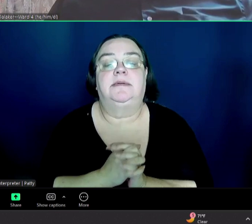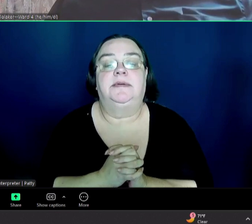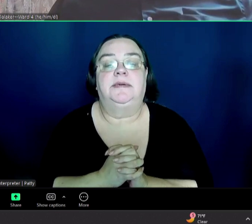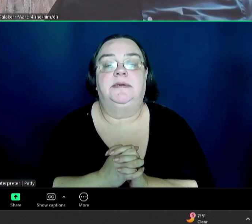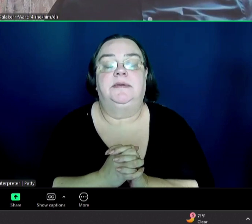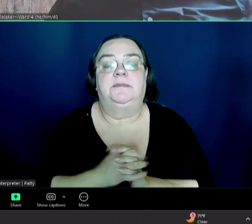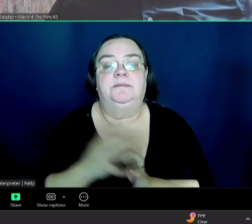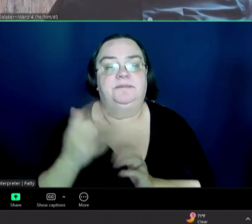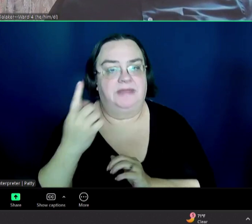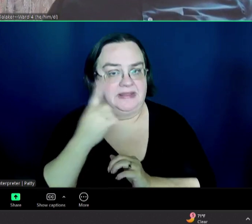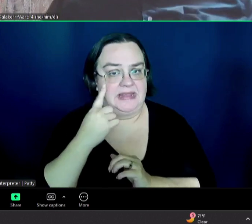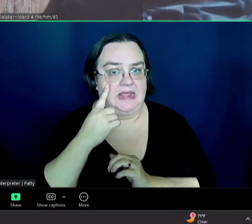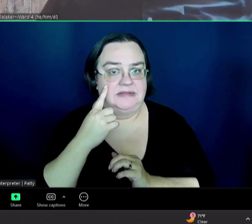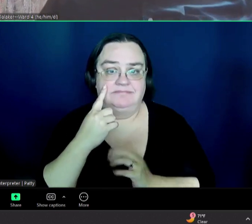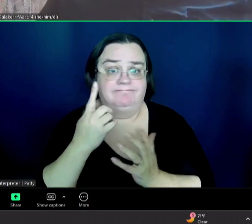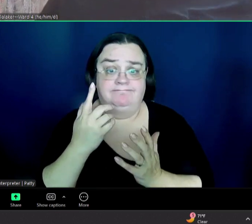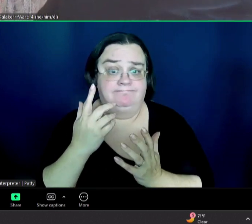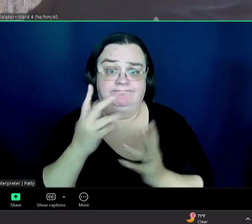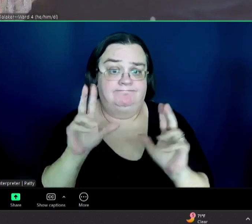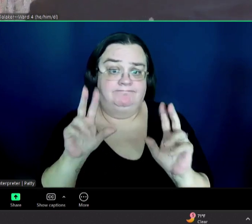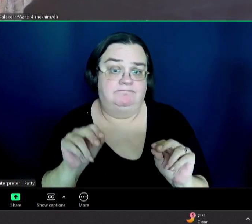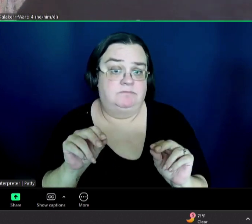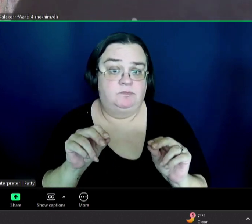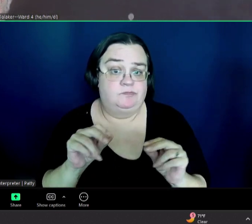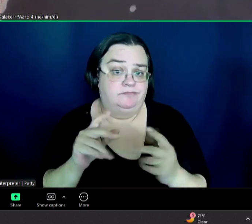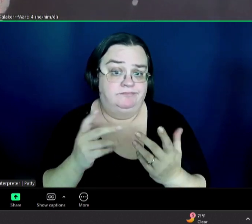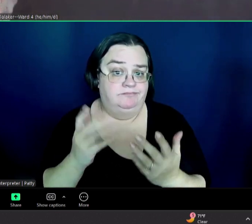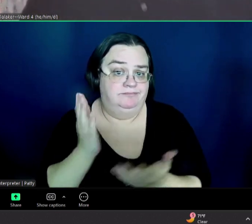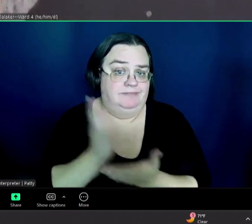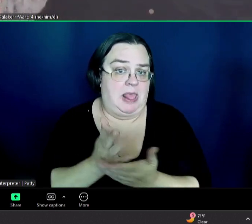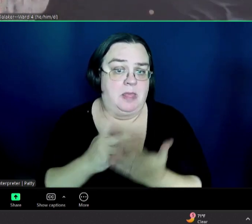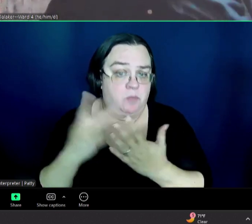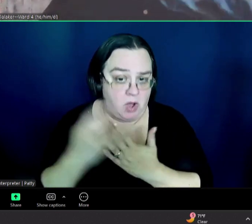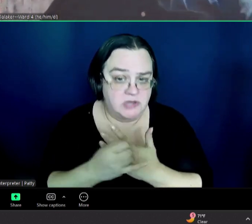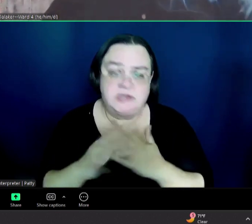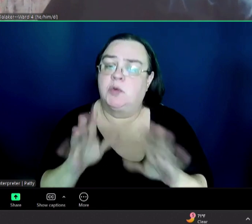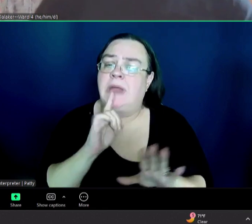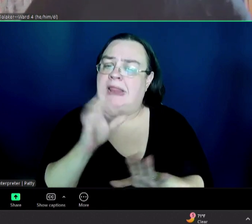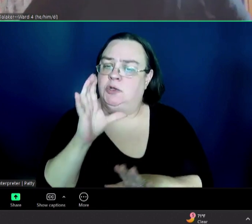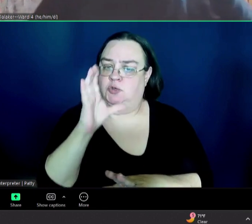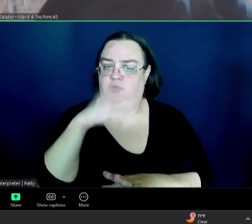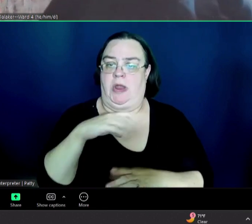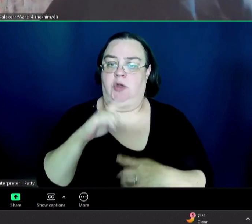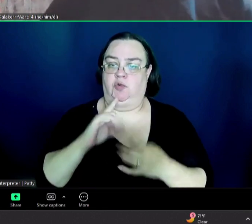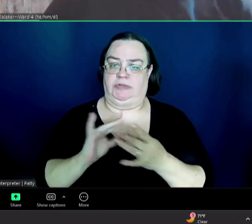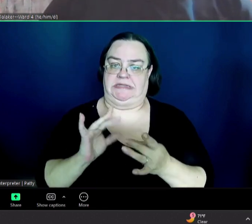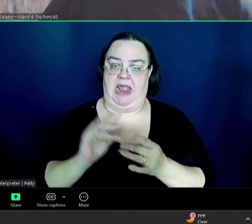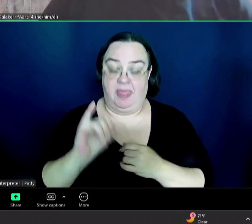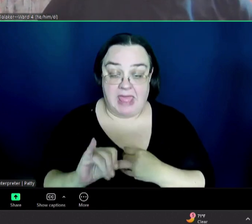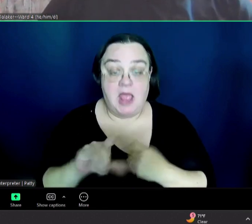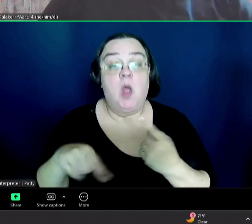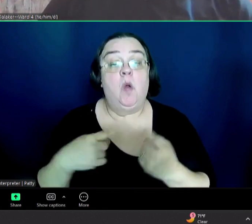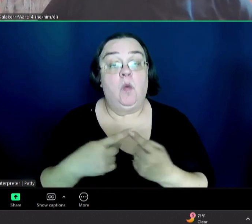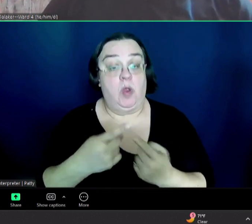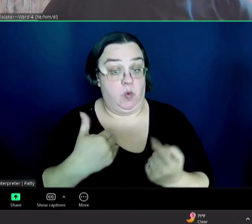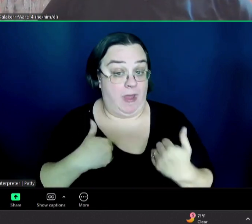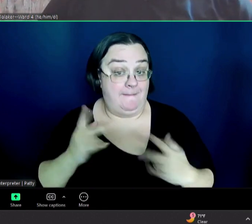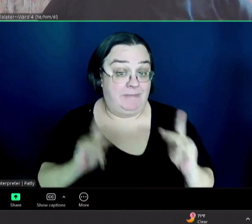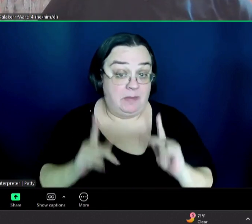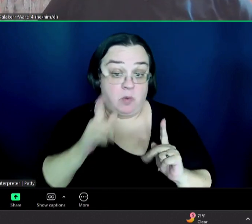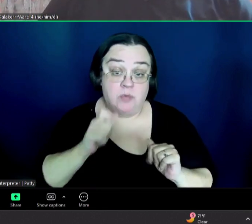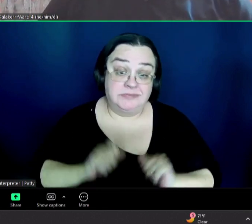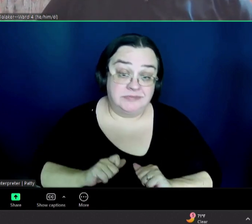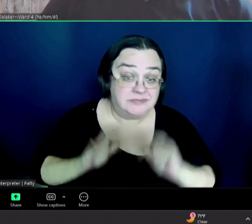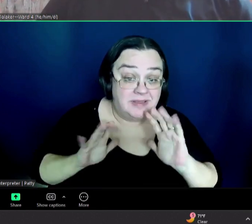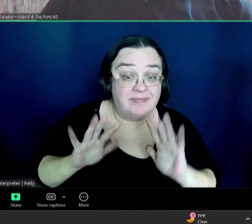I think we should kill the project. And this is a very strange thing to say when we've got folks who have given their lives